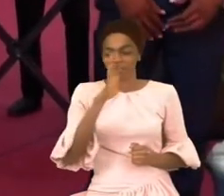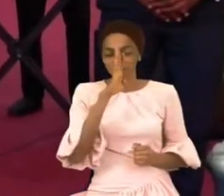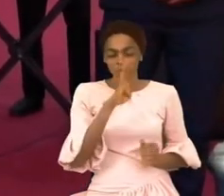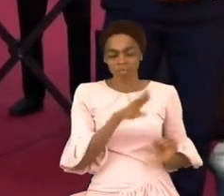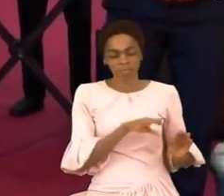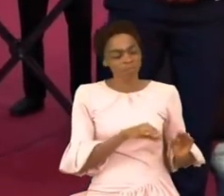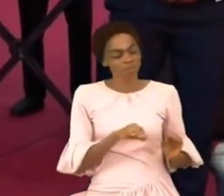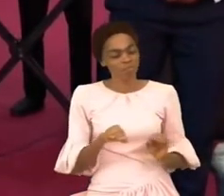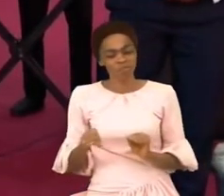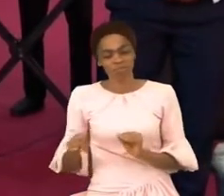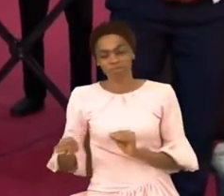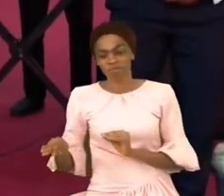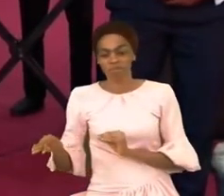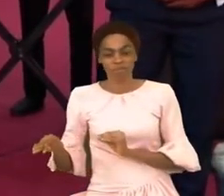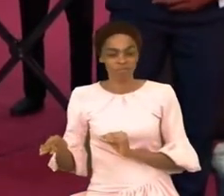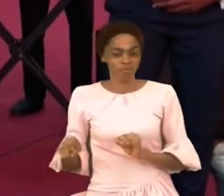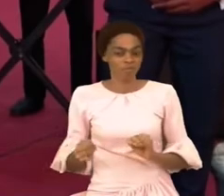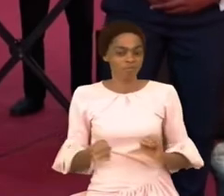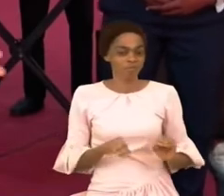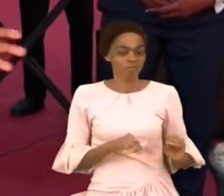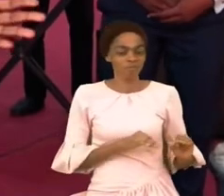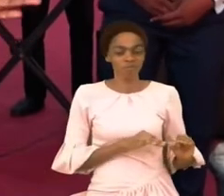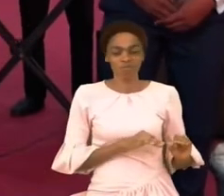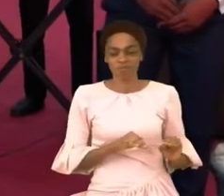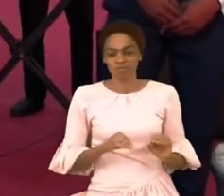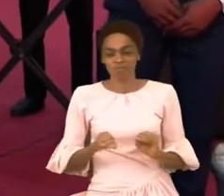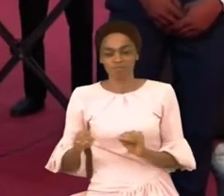moved. My God is